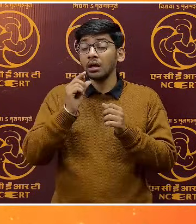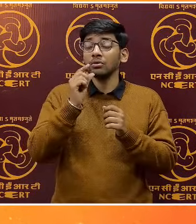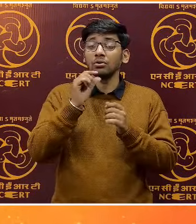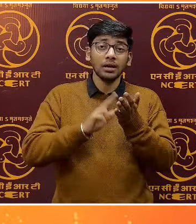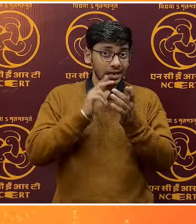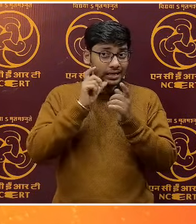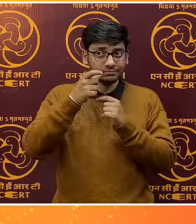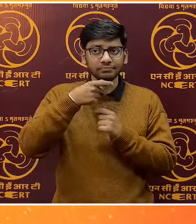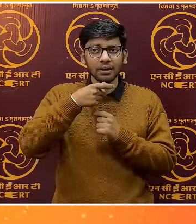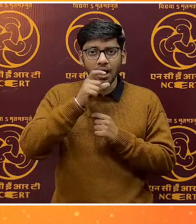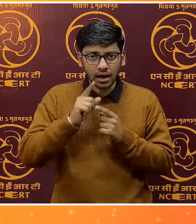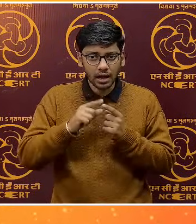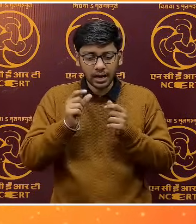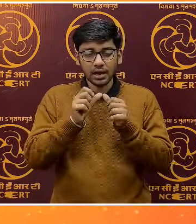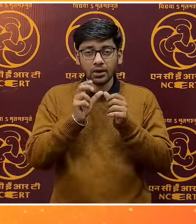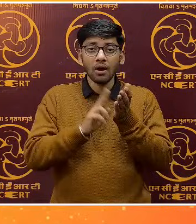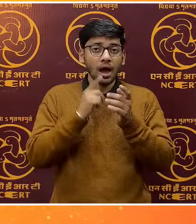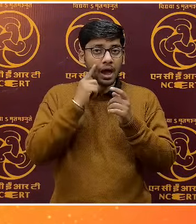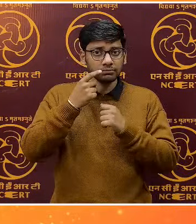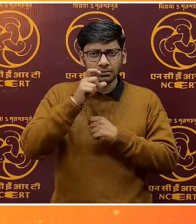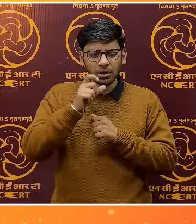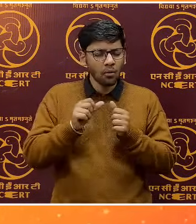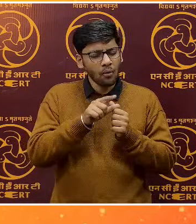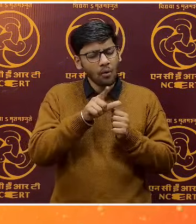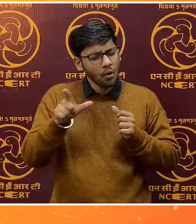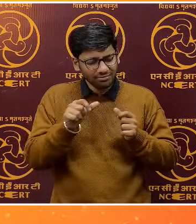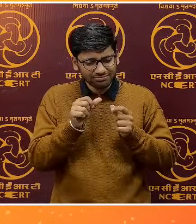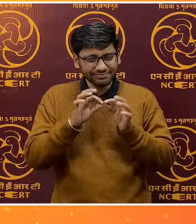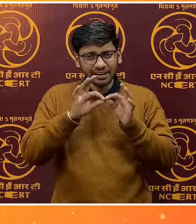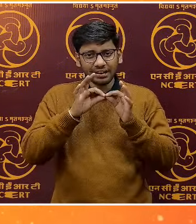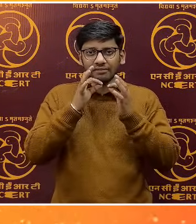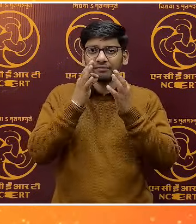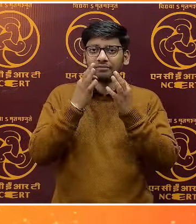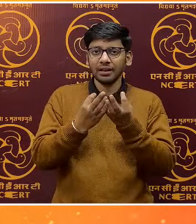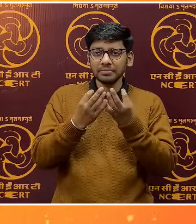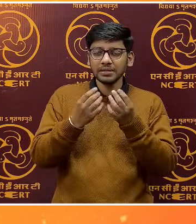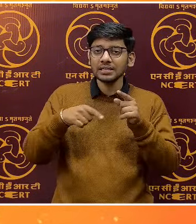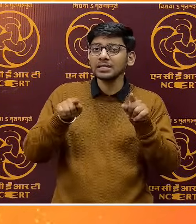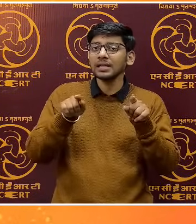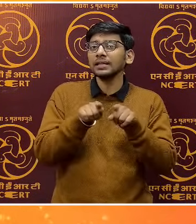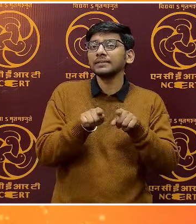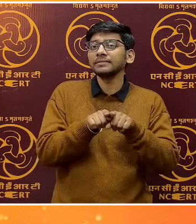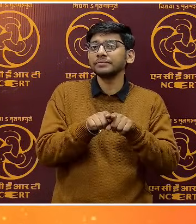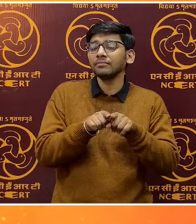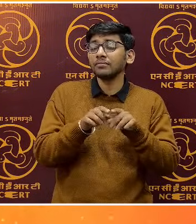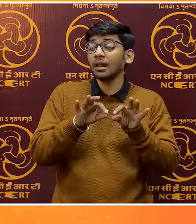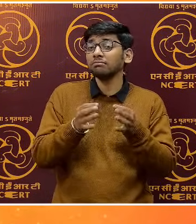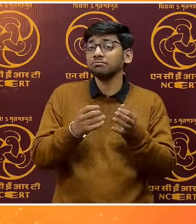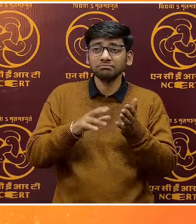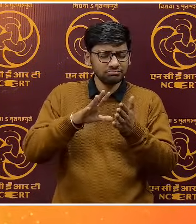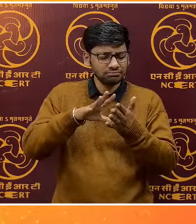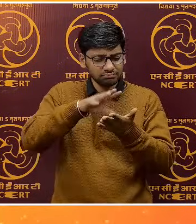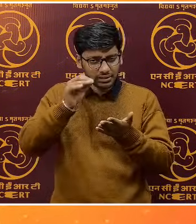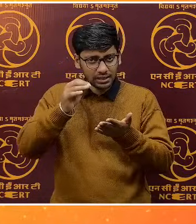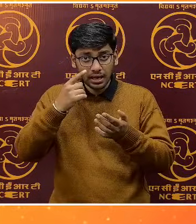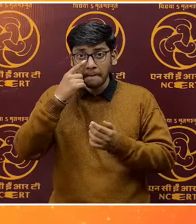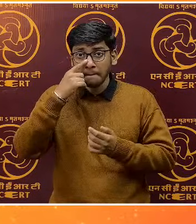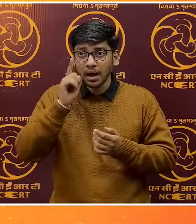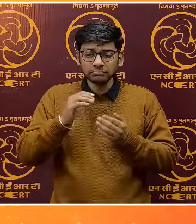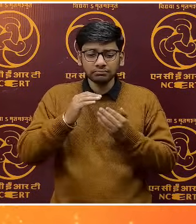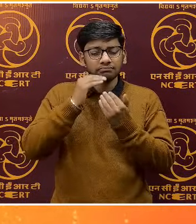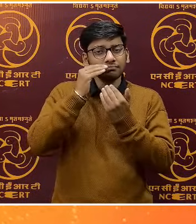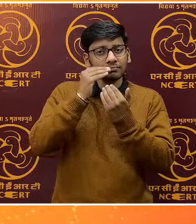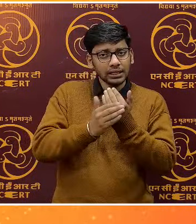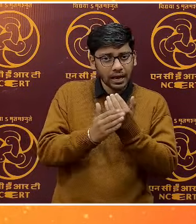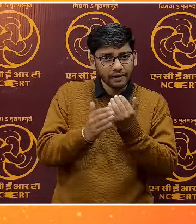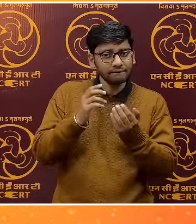family members that we have, and ma'am, we learn all different sort of things from each family members, right? From mother, it's about love and caring,